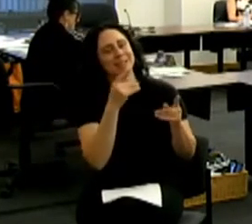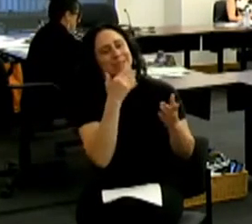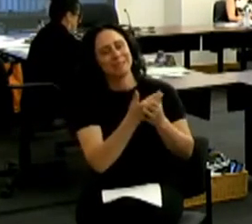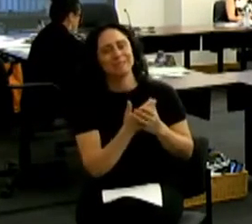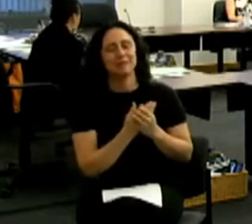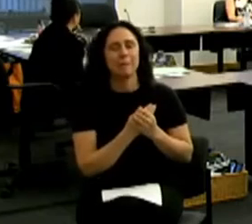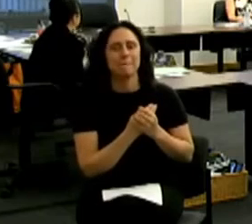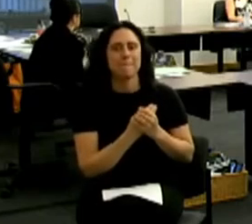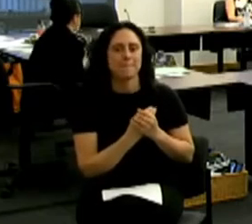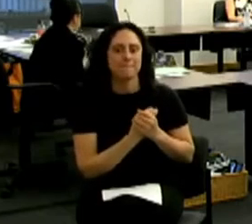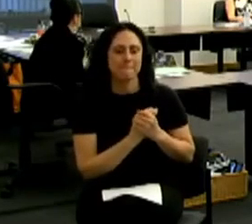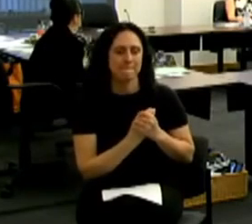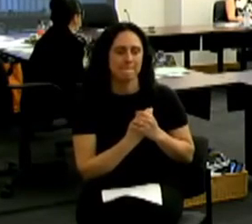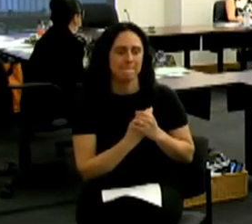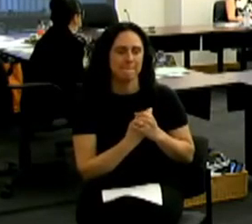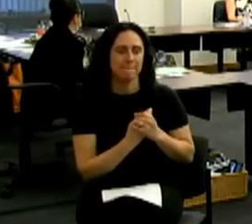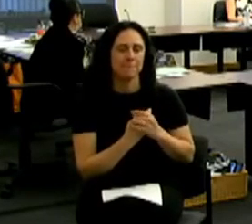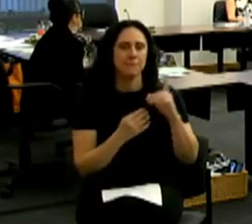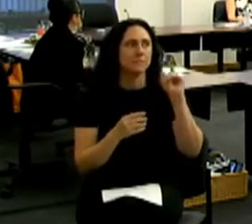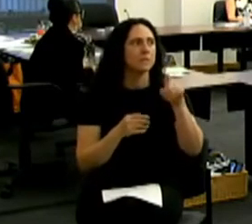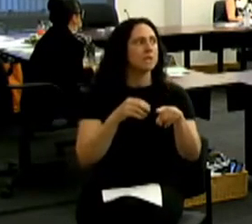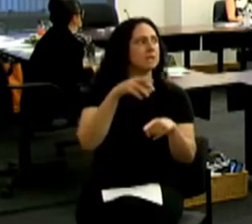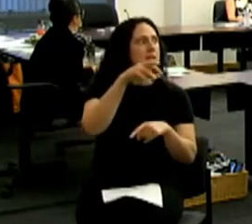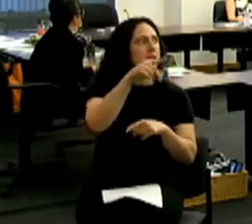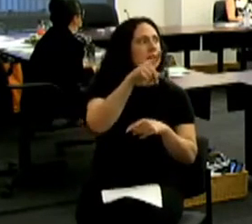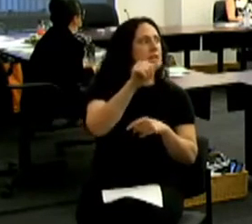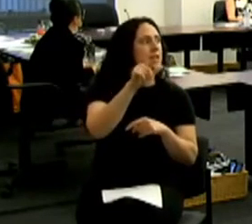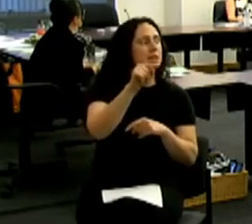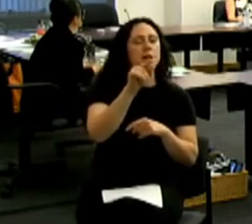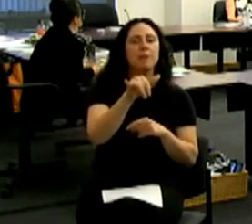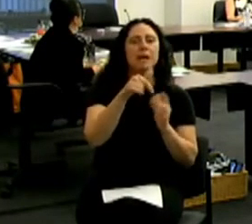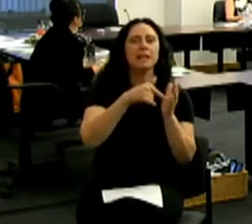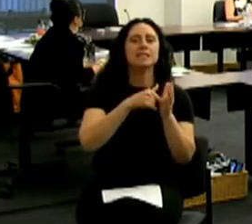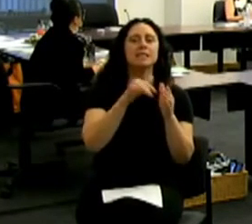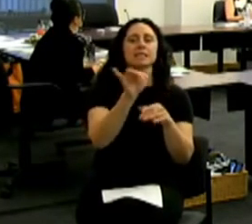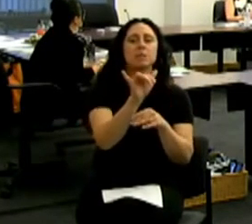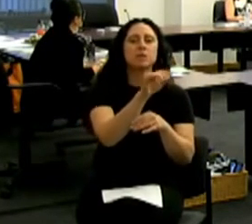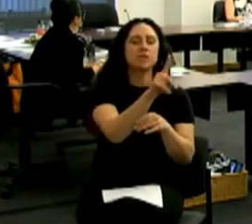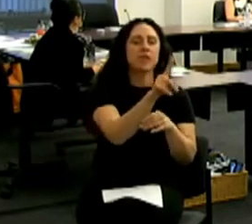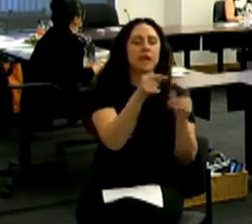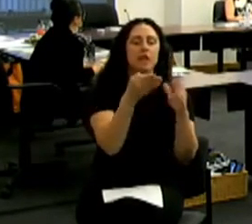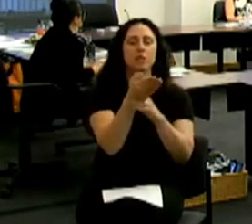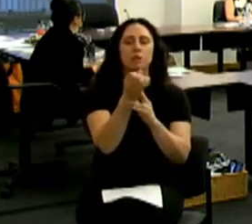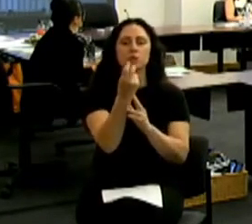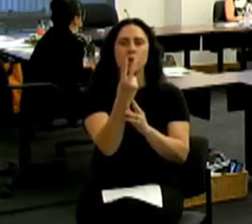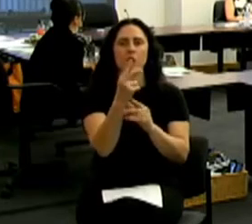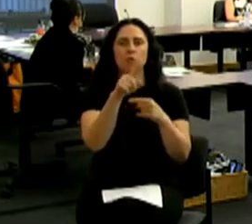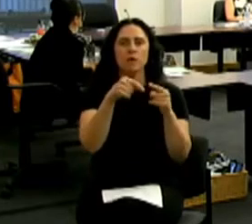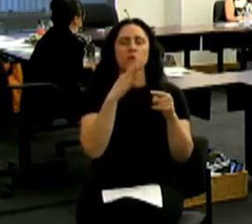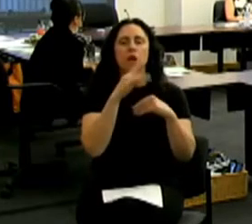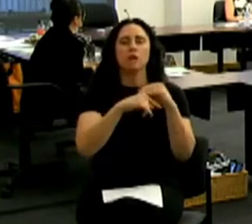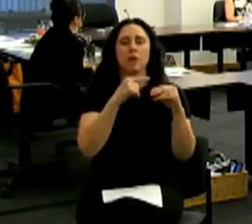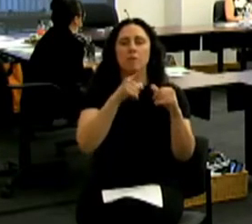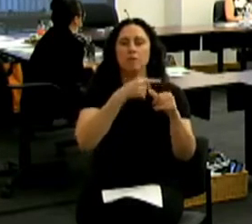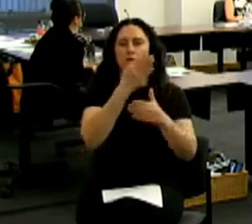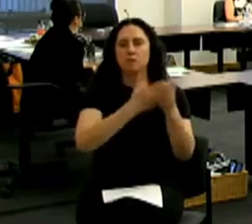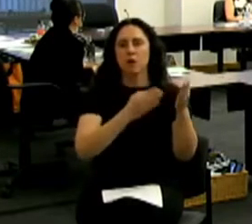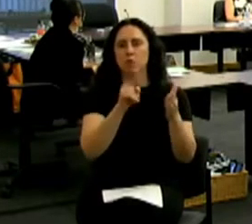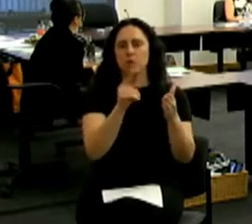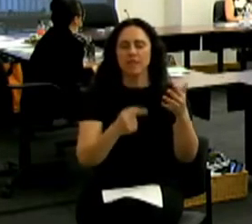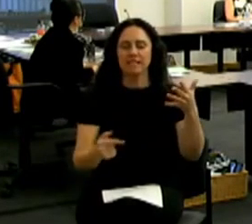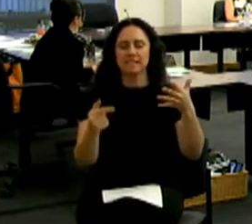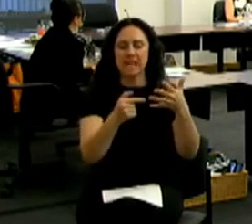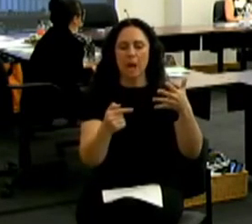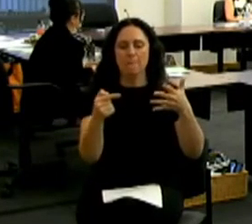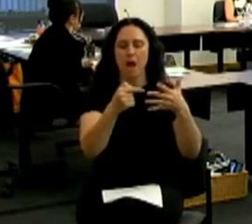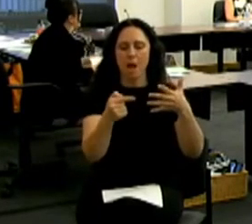Okay. I have a question. Patty, is this similar to like K through 12 when you were talking on your first portion of where they step up, where they have